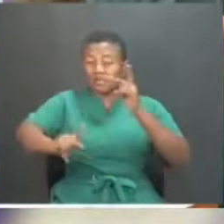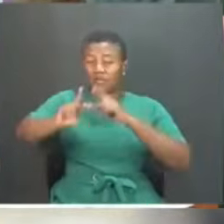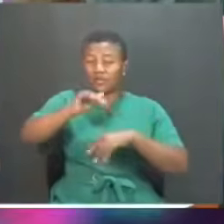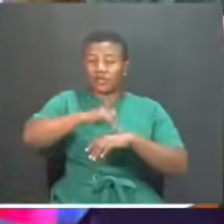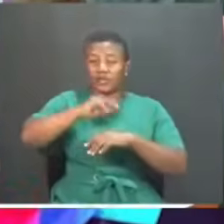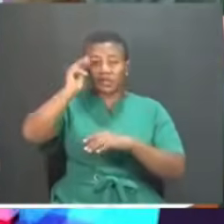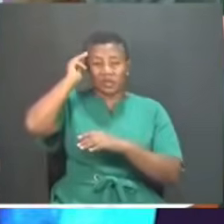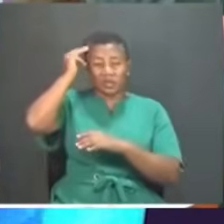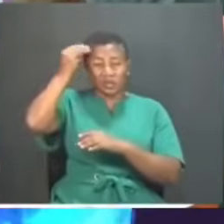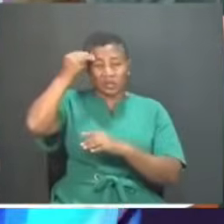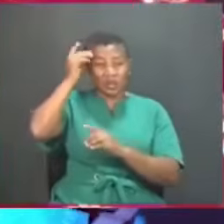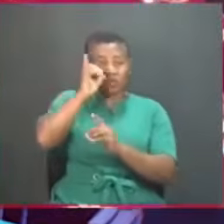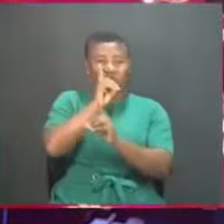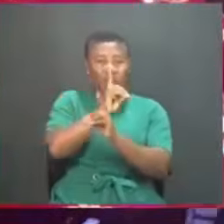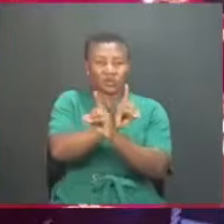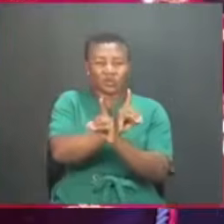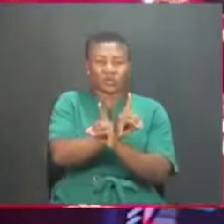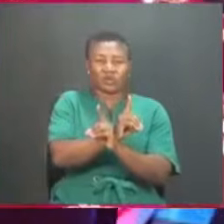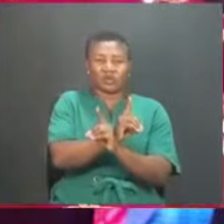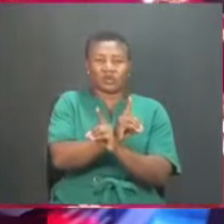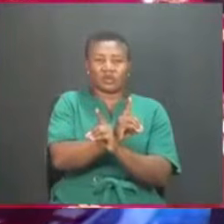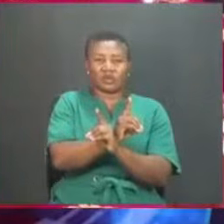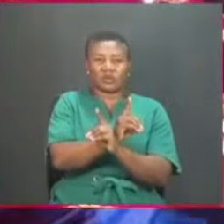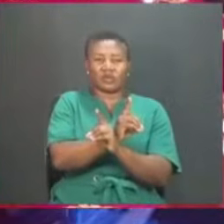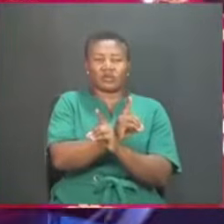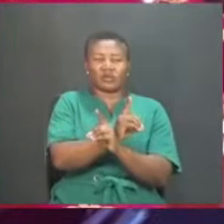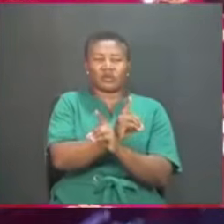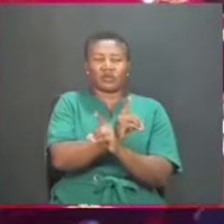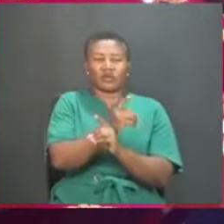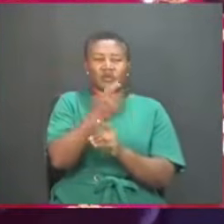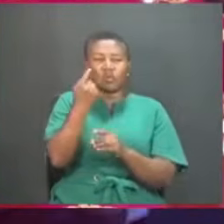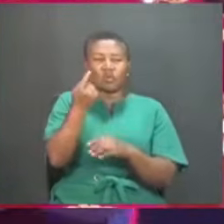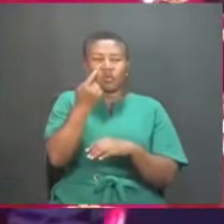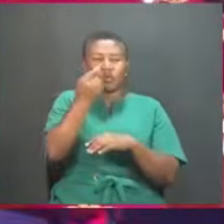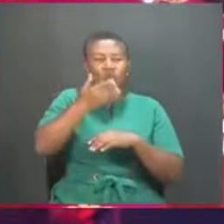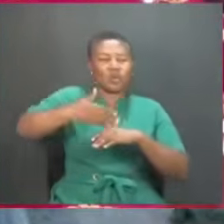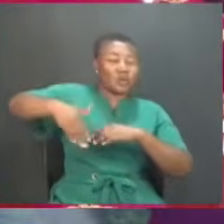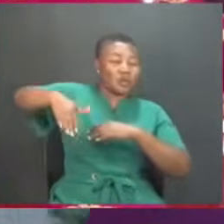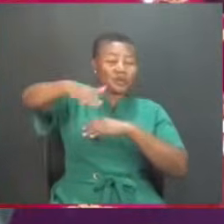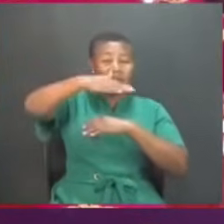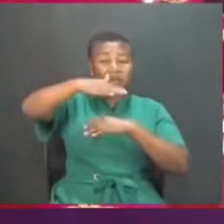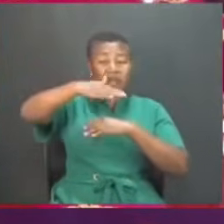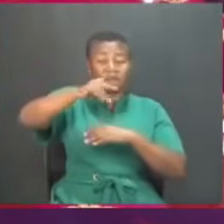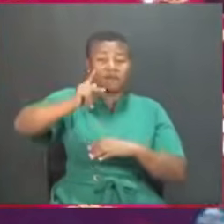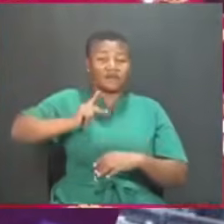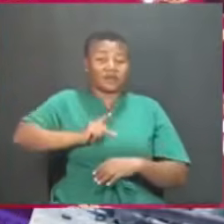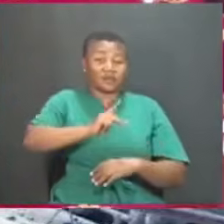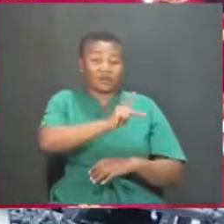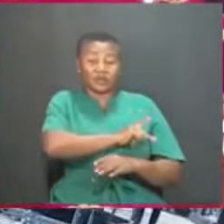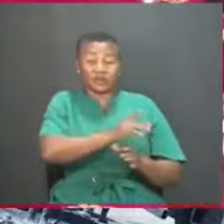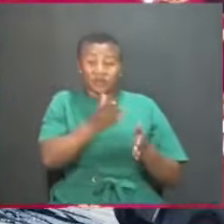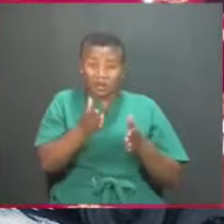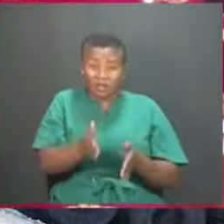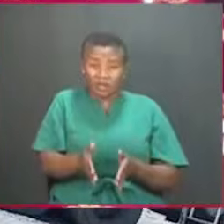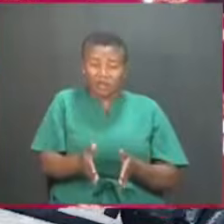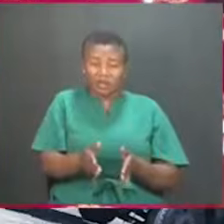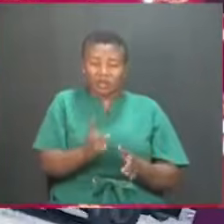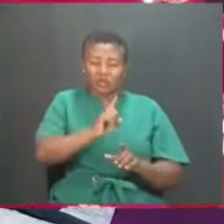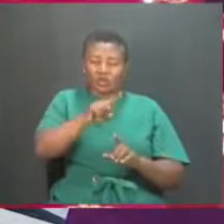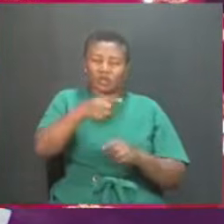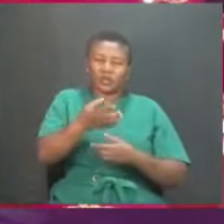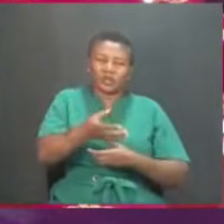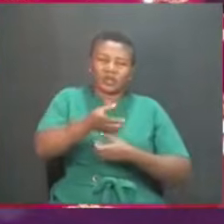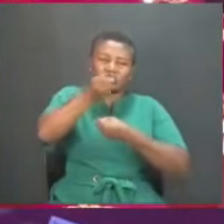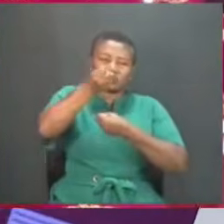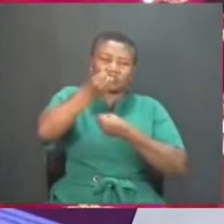have constantly been rated above parliamentarians when it comes to trust of